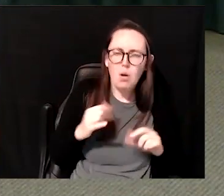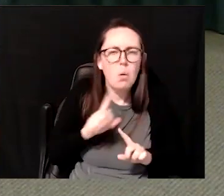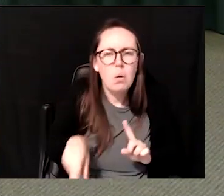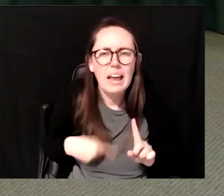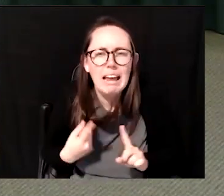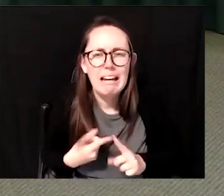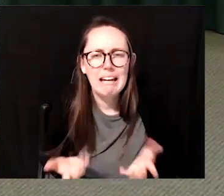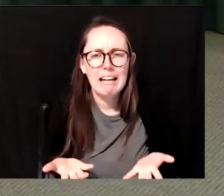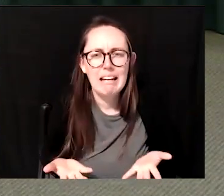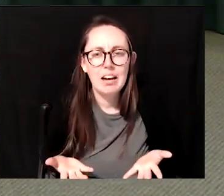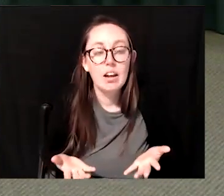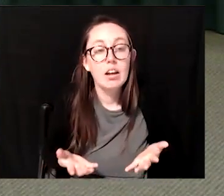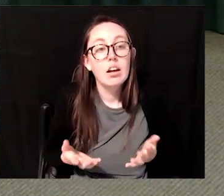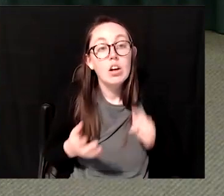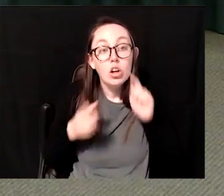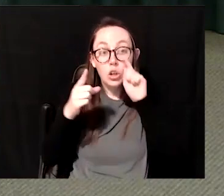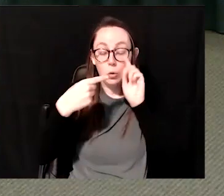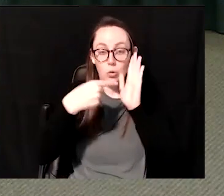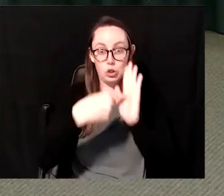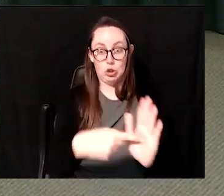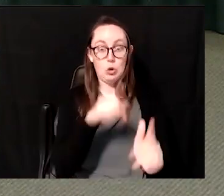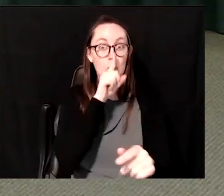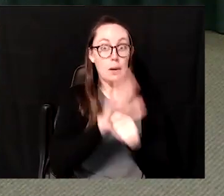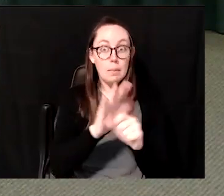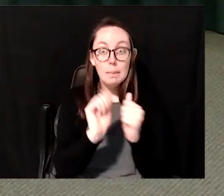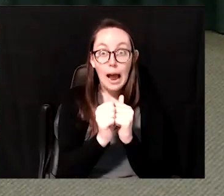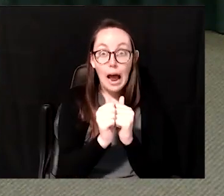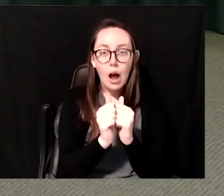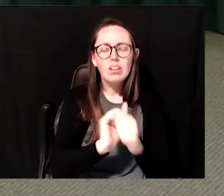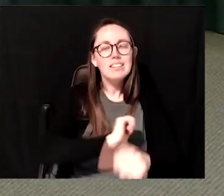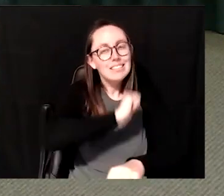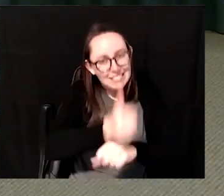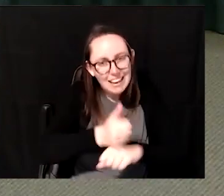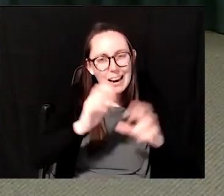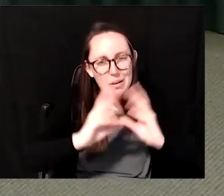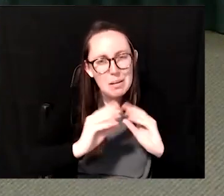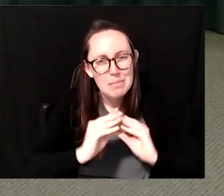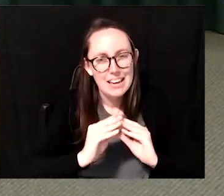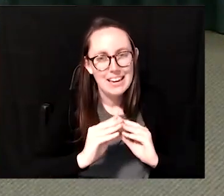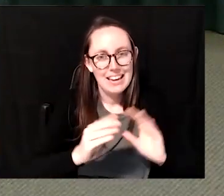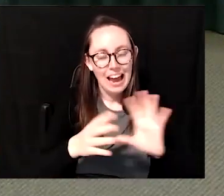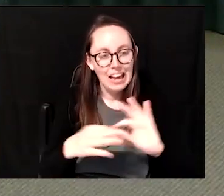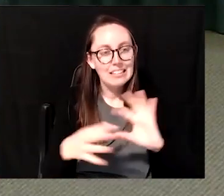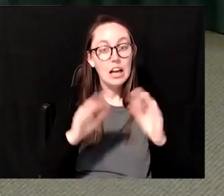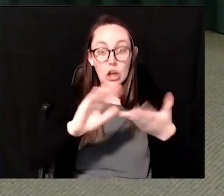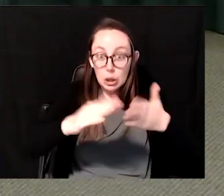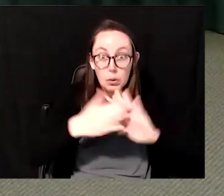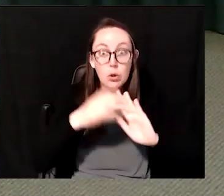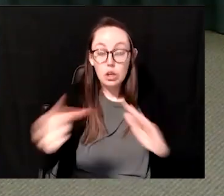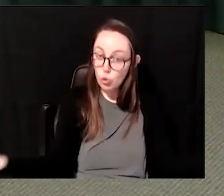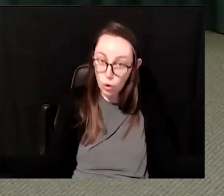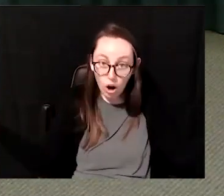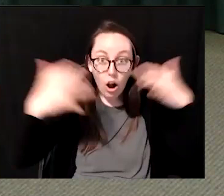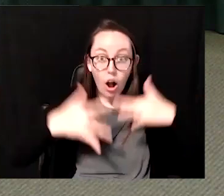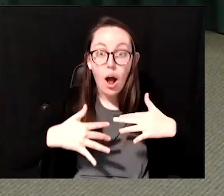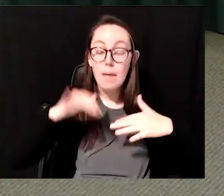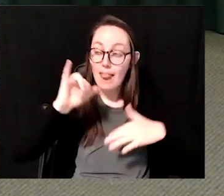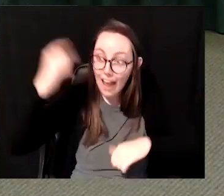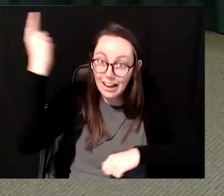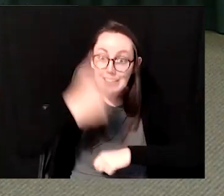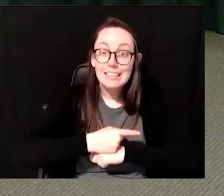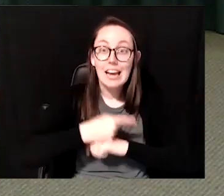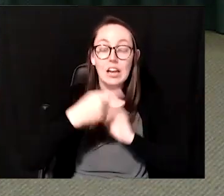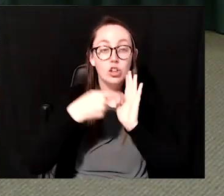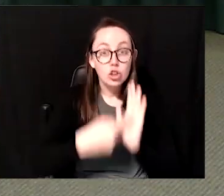to set that meeting to say this is when you come in and say your ideas that said I've seen